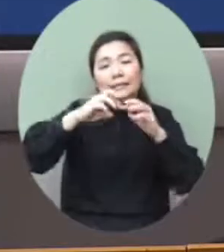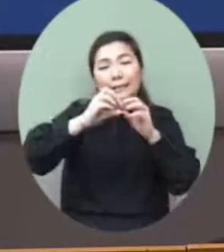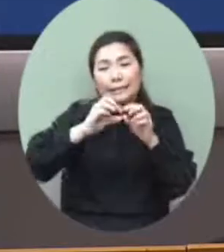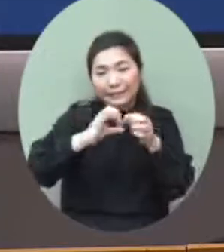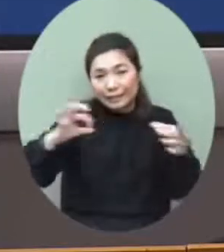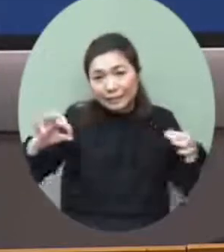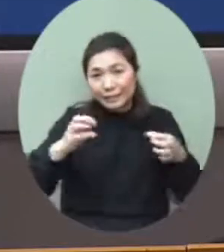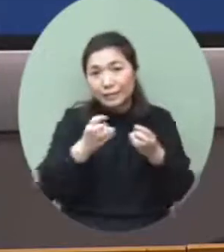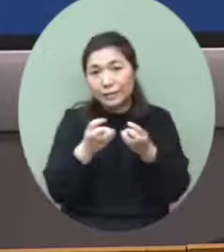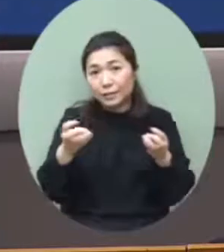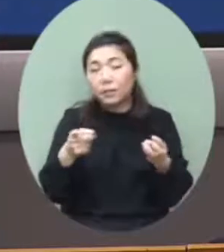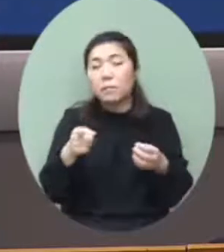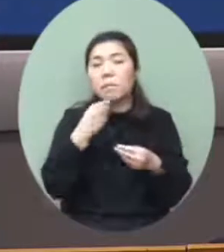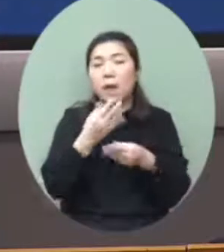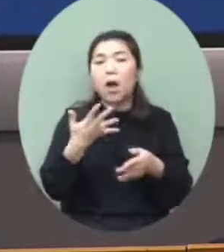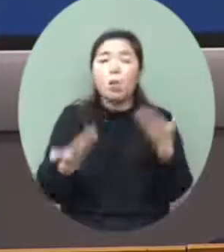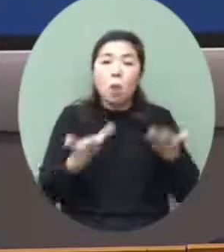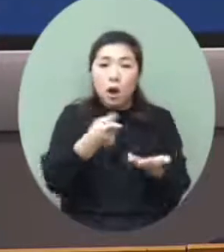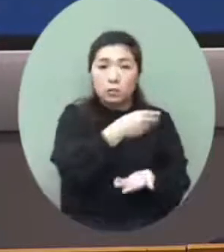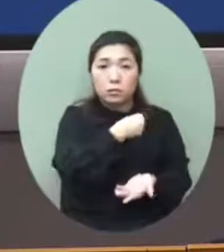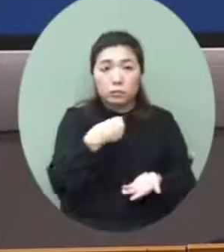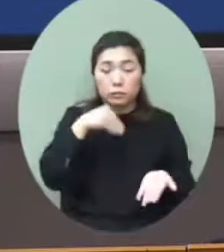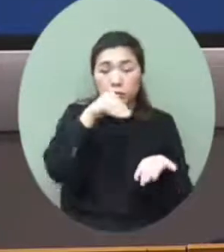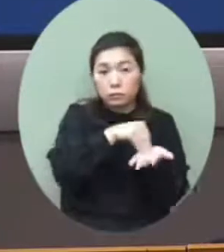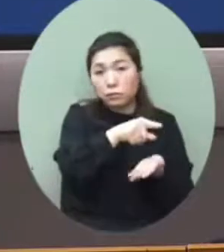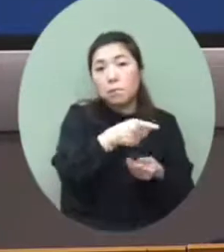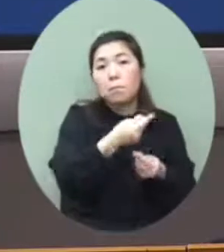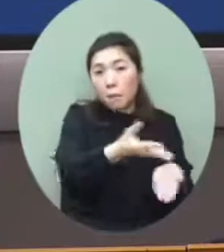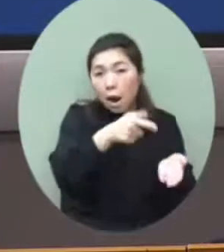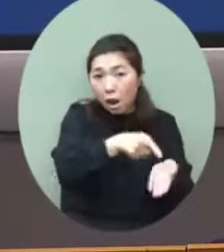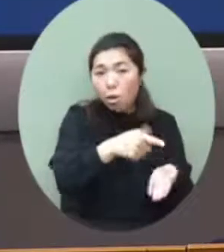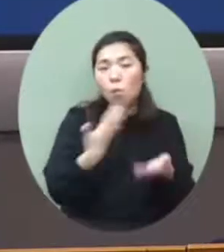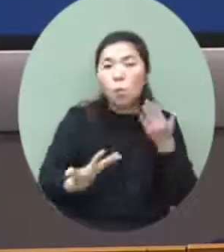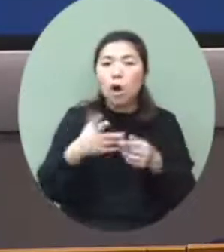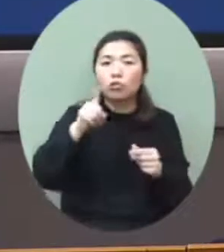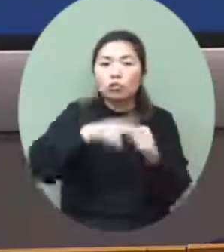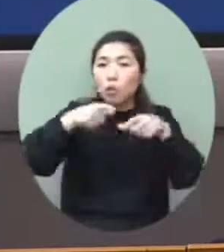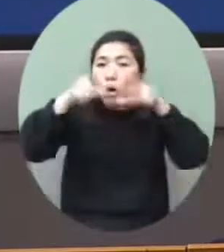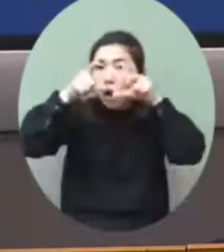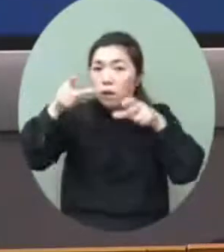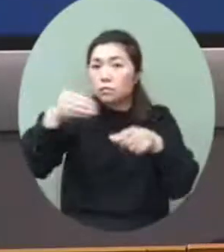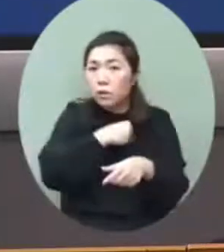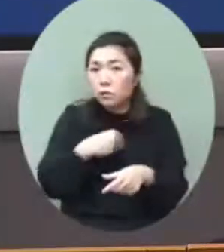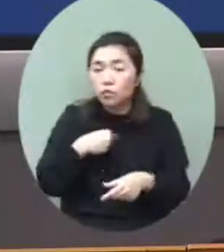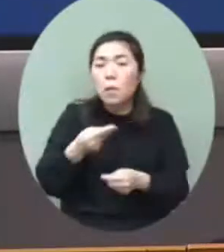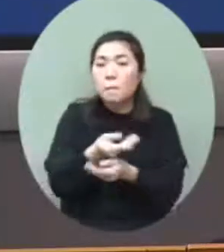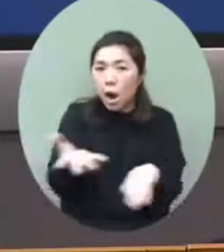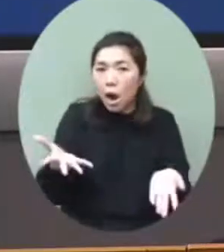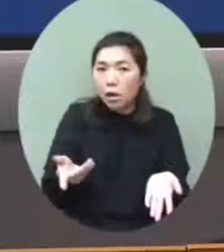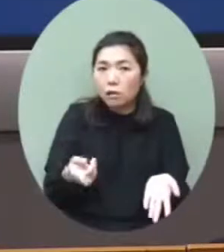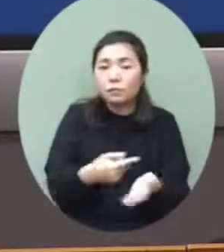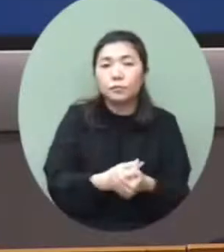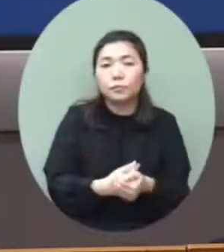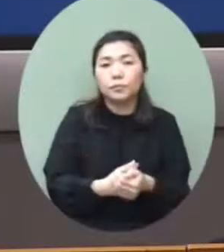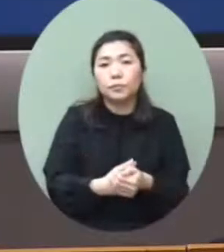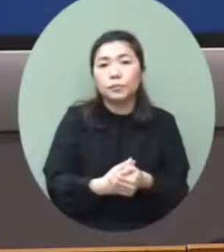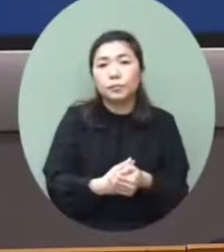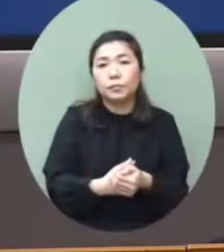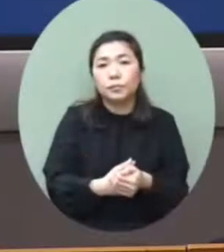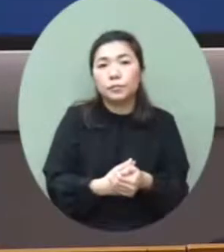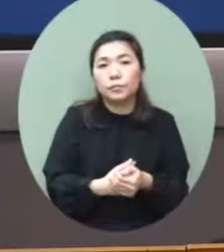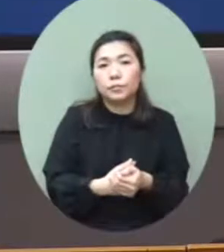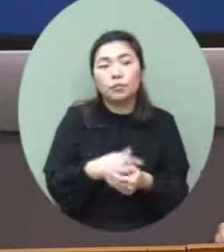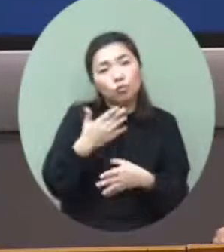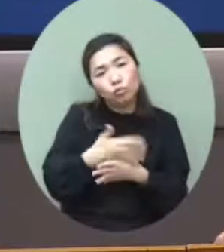and they have been distributed through the Hong Kong link connection, the HA's designated clinic, and Chinese